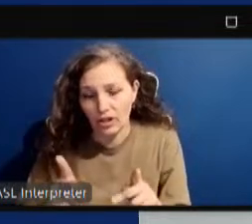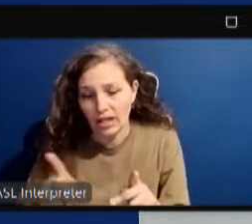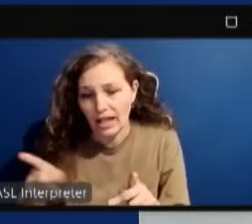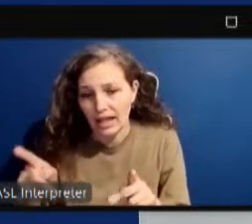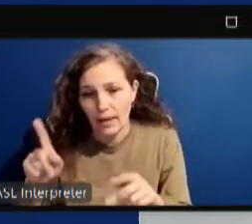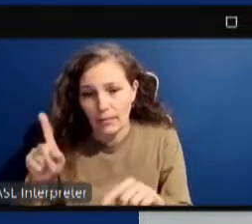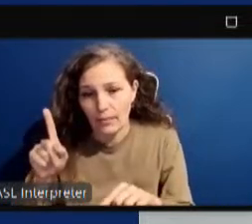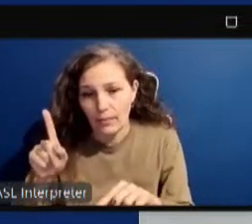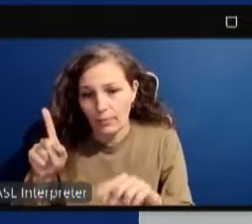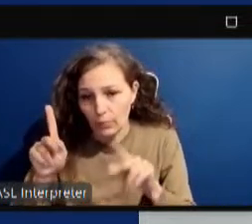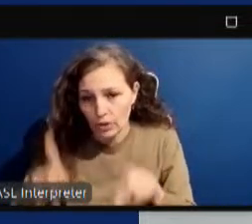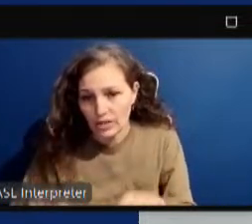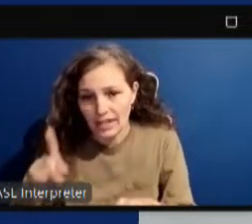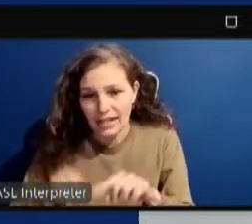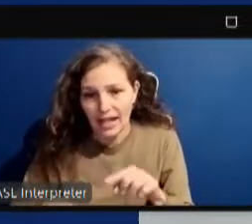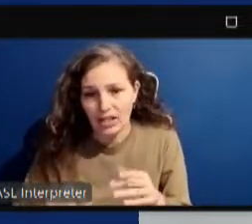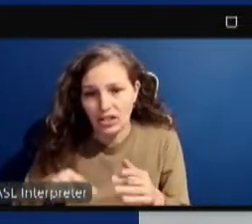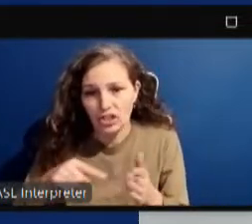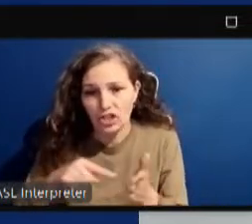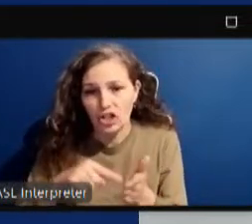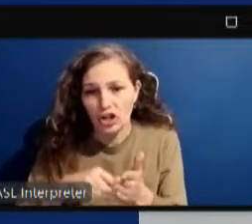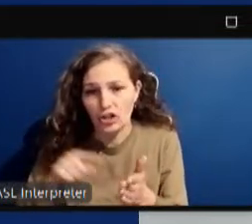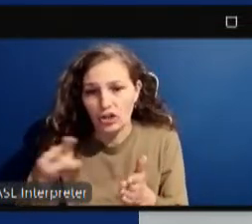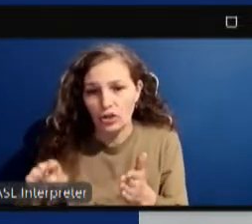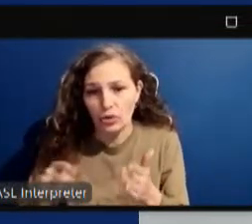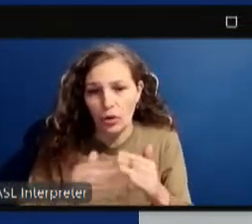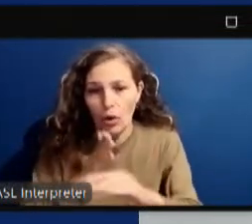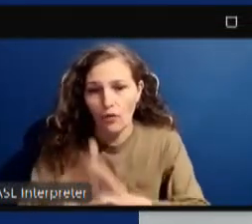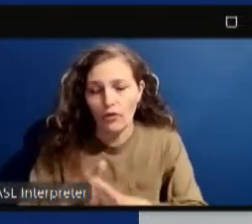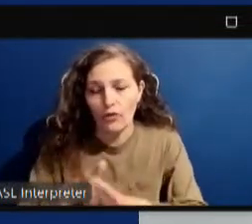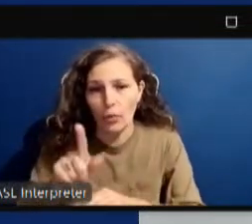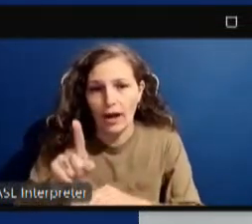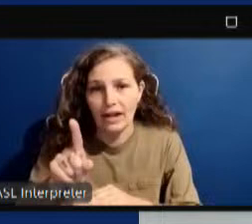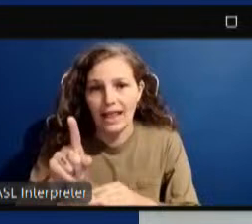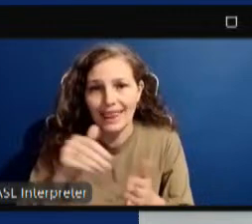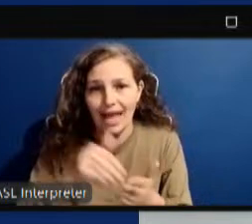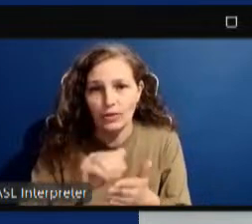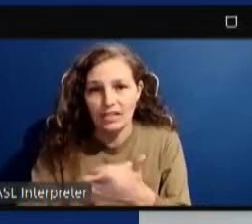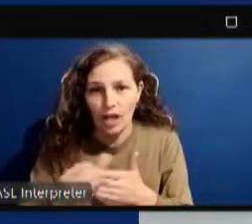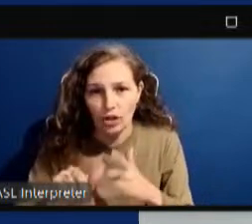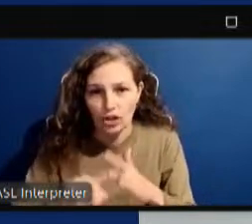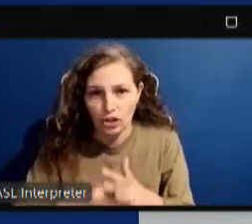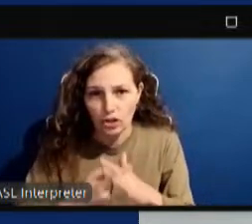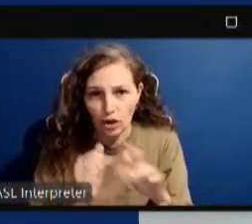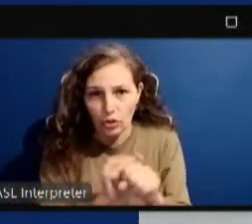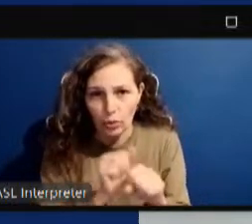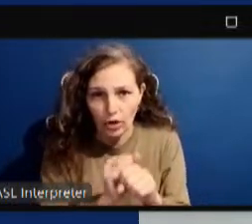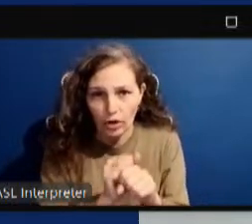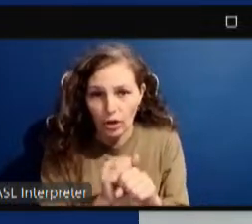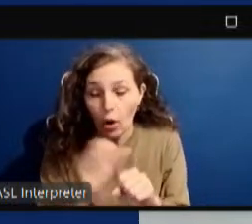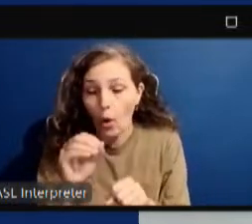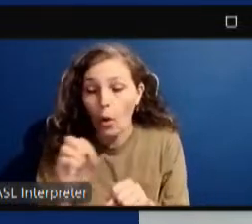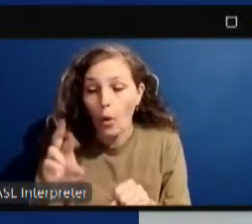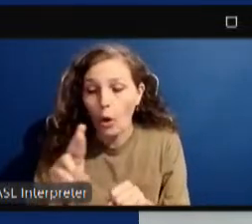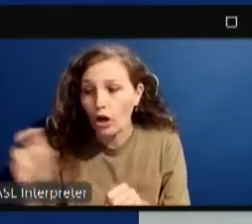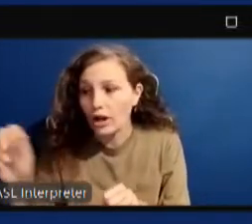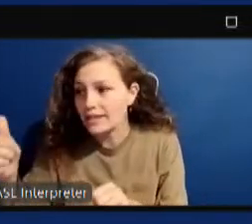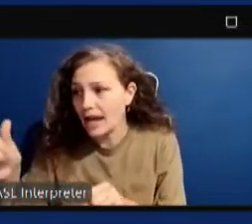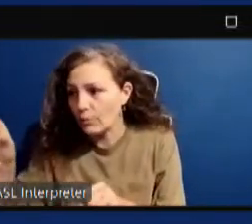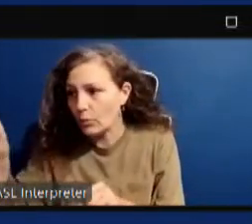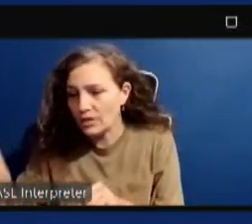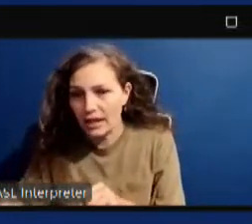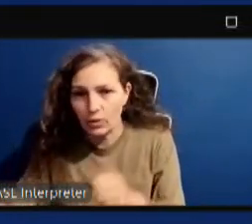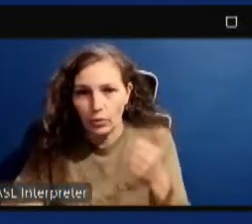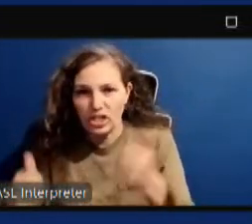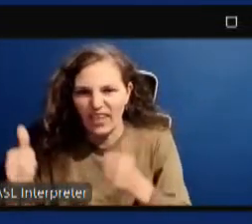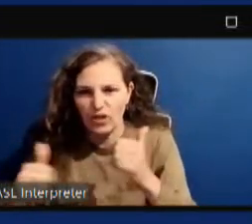cannot charge you more than $1,000 to begin the work, or 10%, whichever is less. But before you get to that